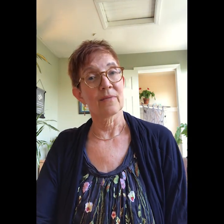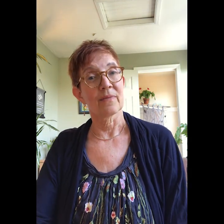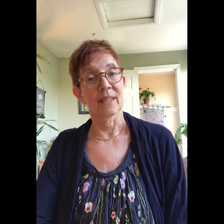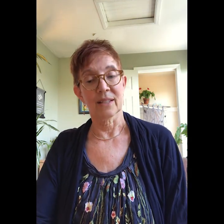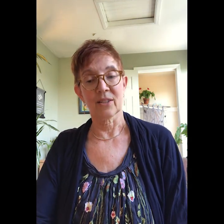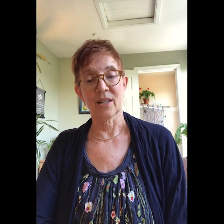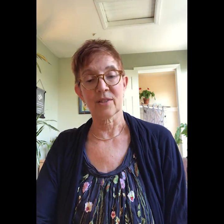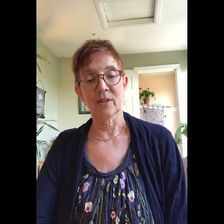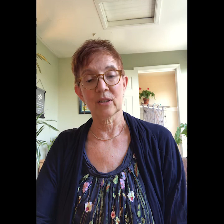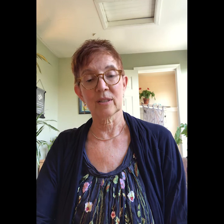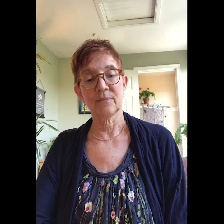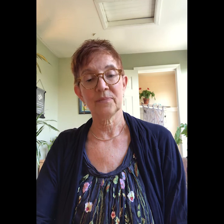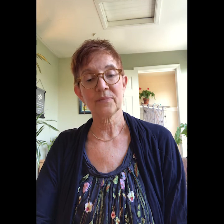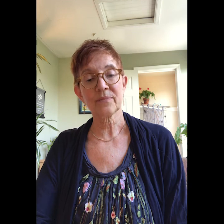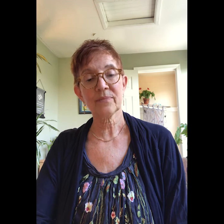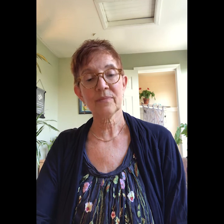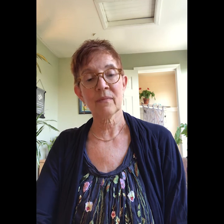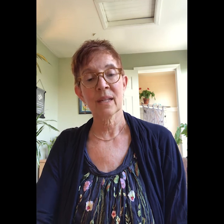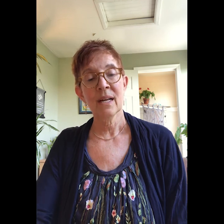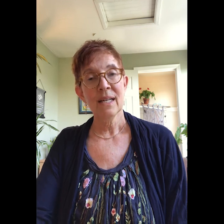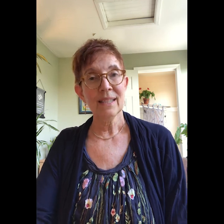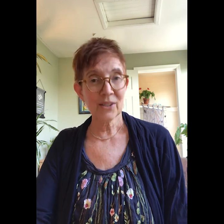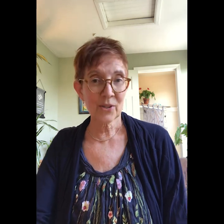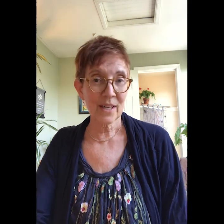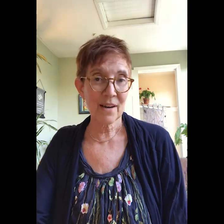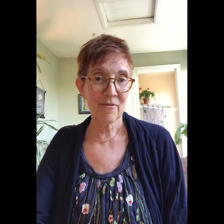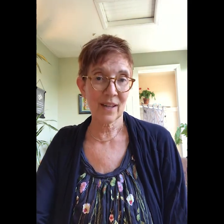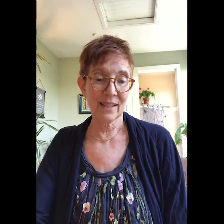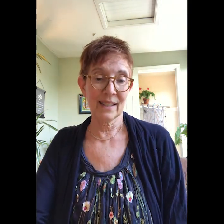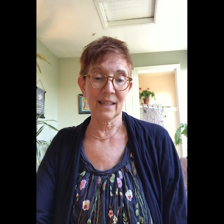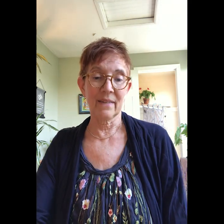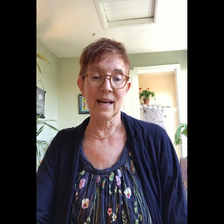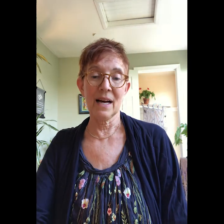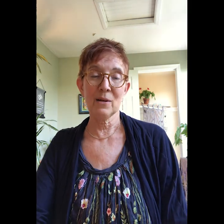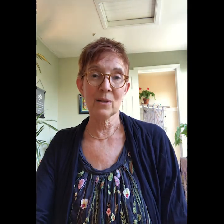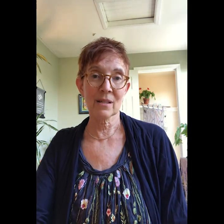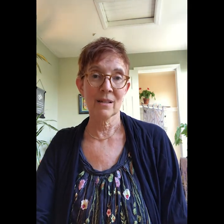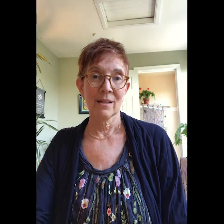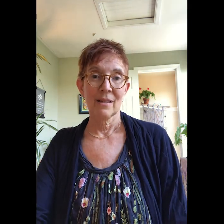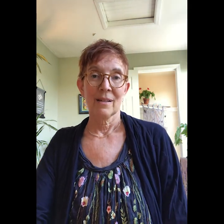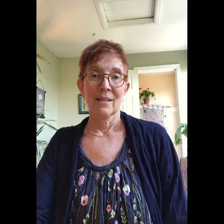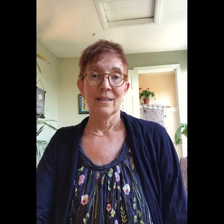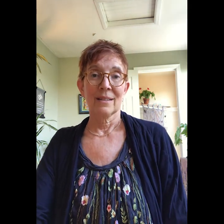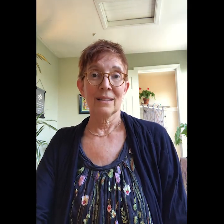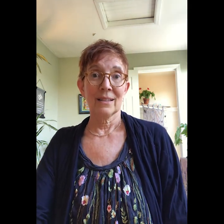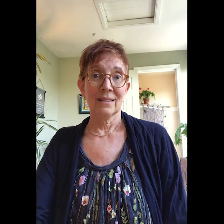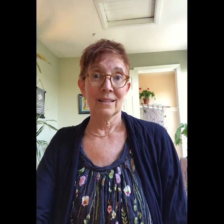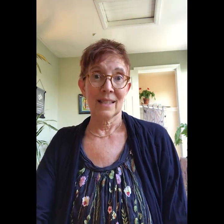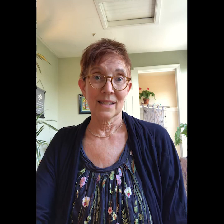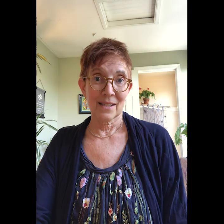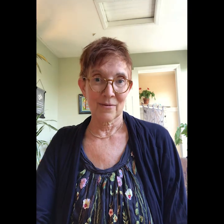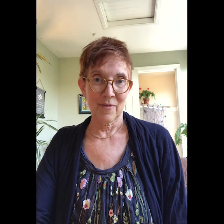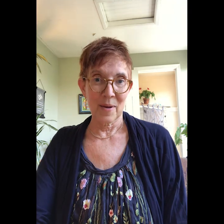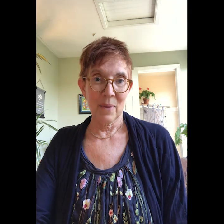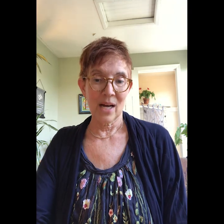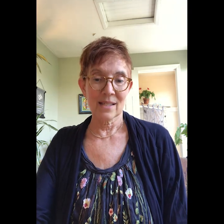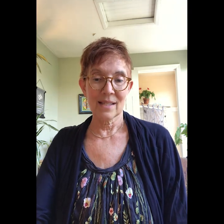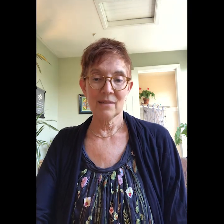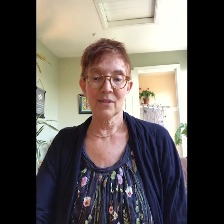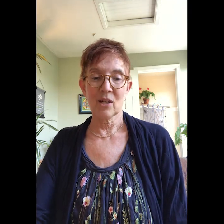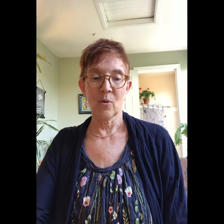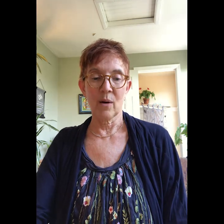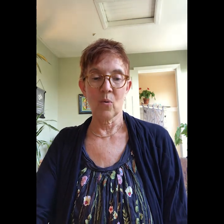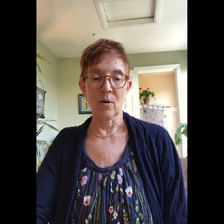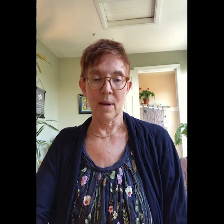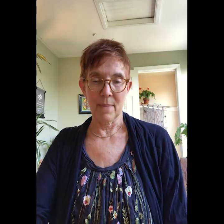linger at the crossroads. Yesterday, I finally got out of the house, still testing faint